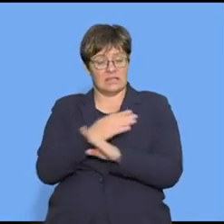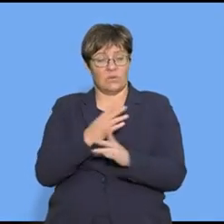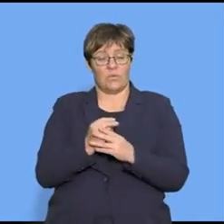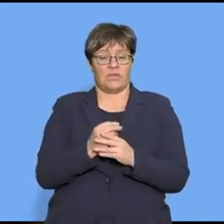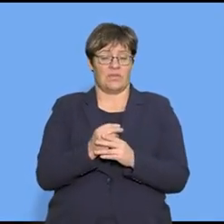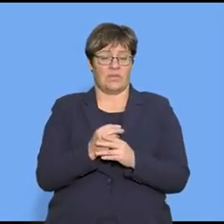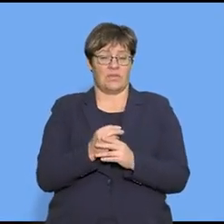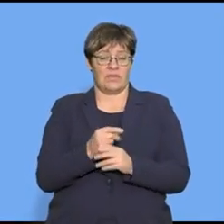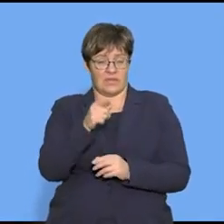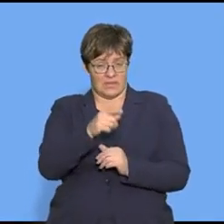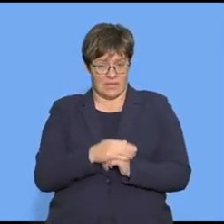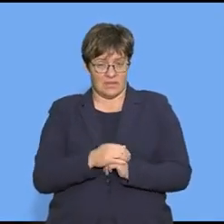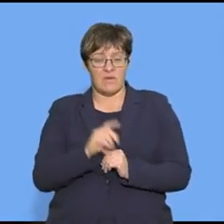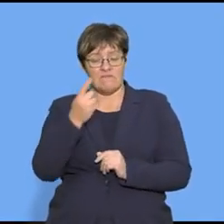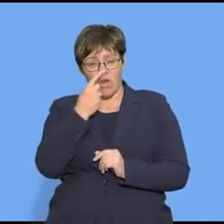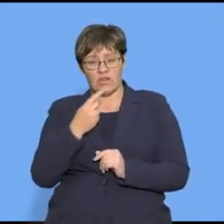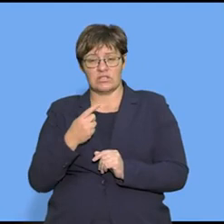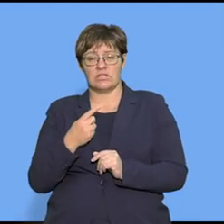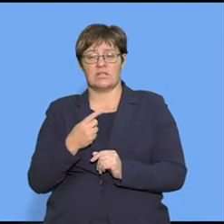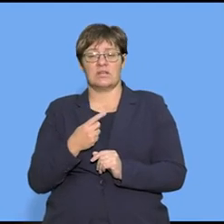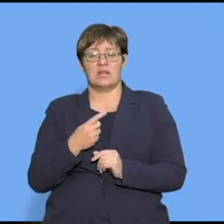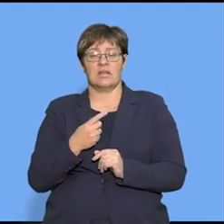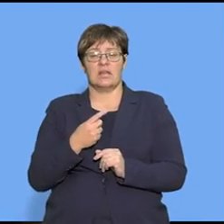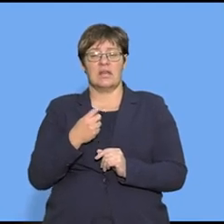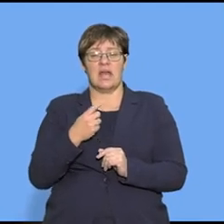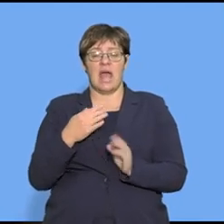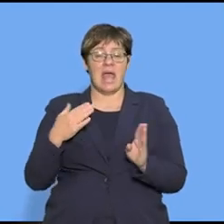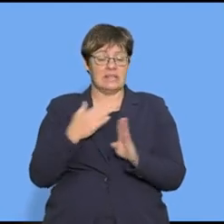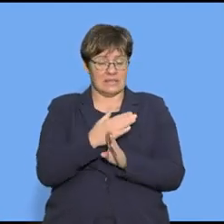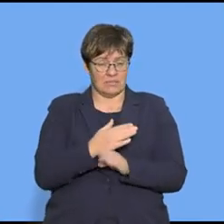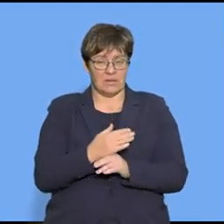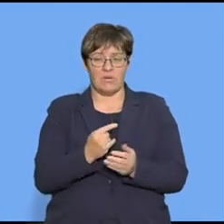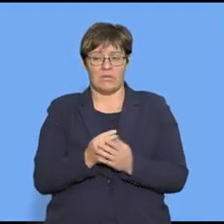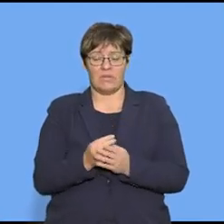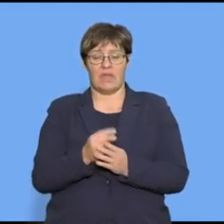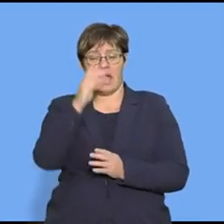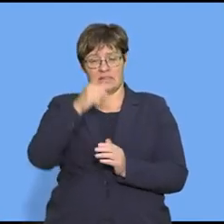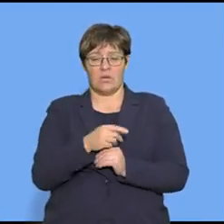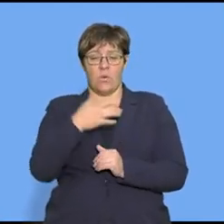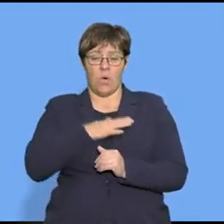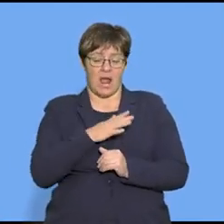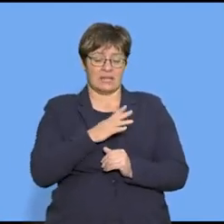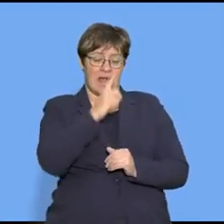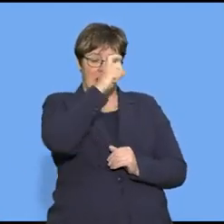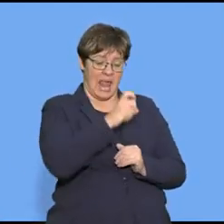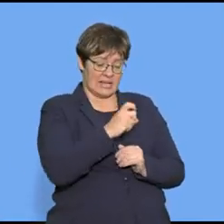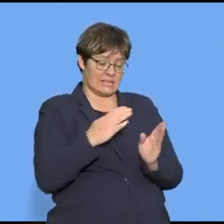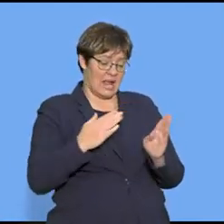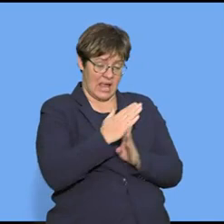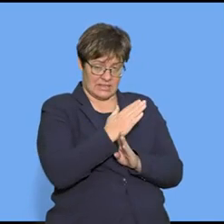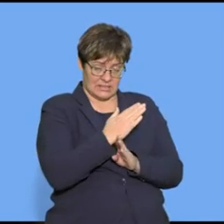do that, we first need to find the intercept, right? So I will say here I want the x-intercept,